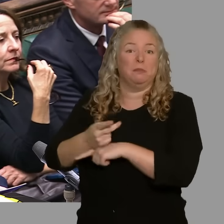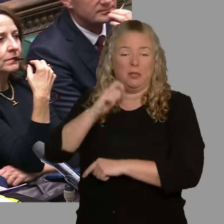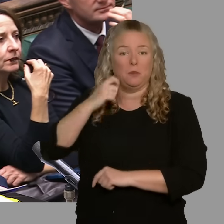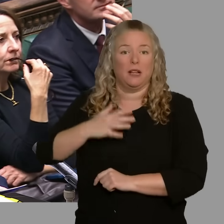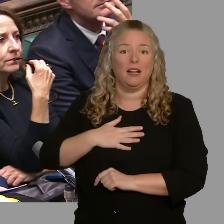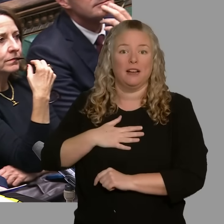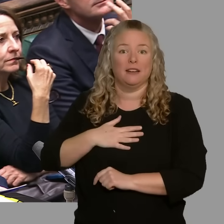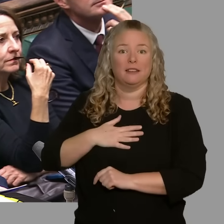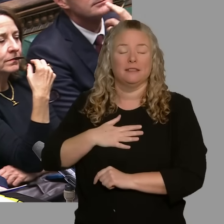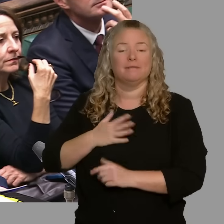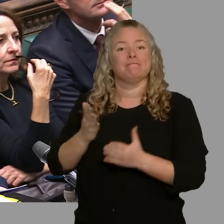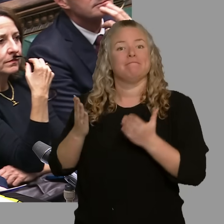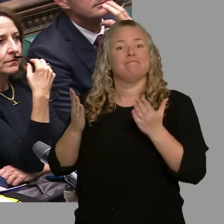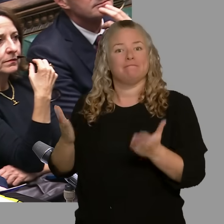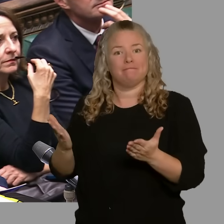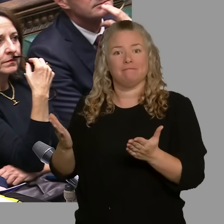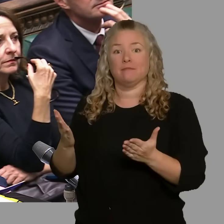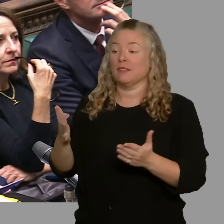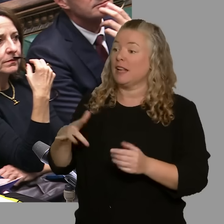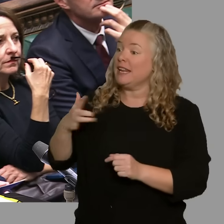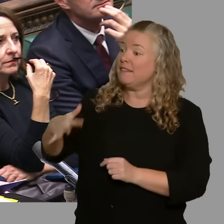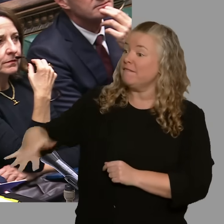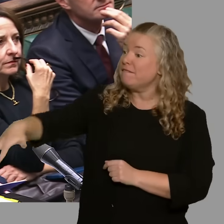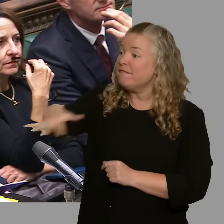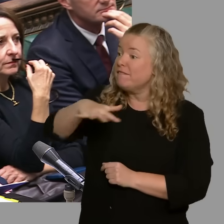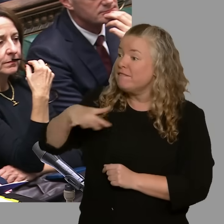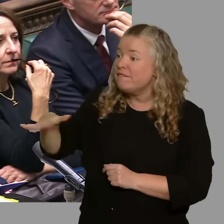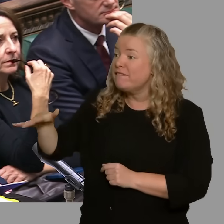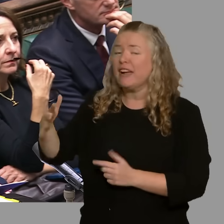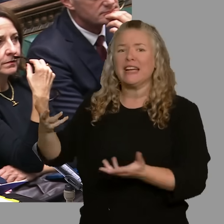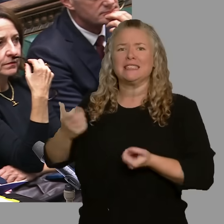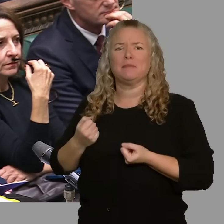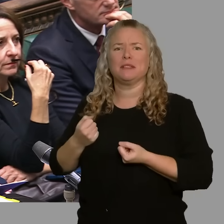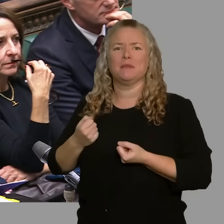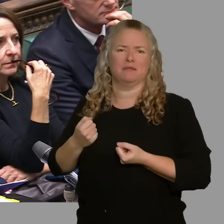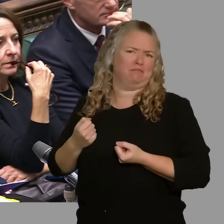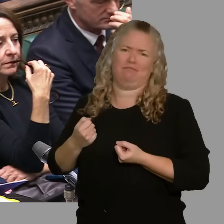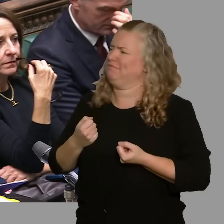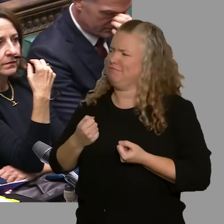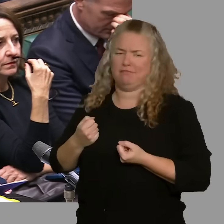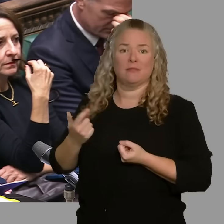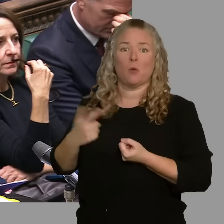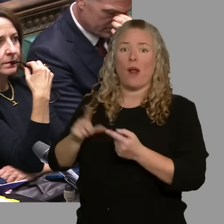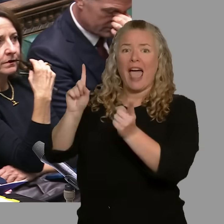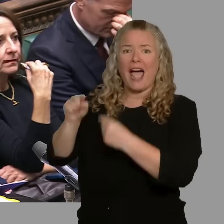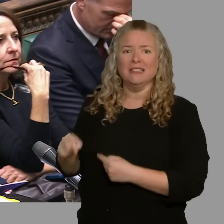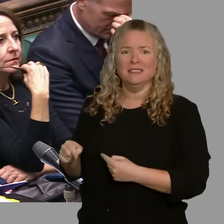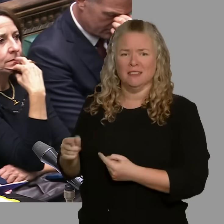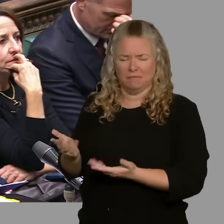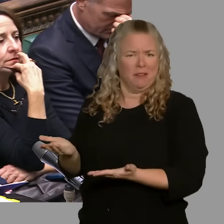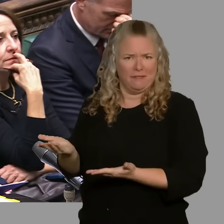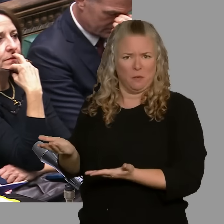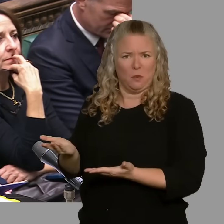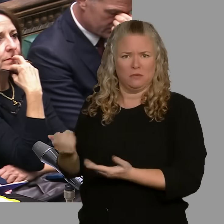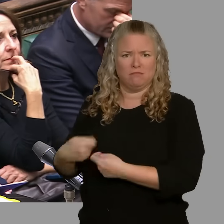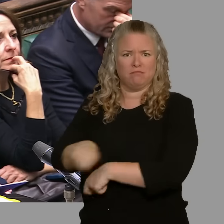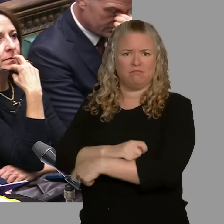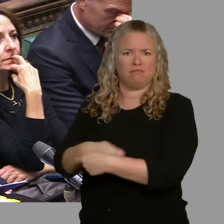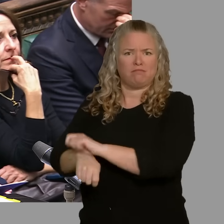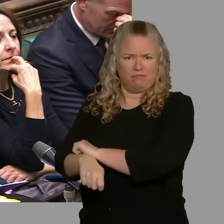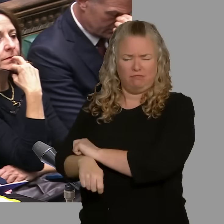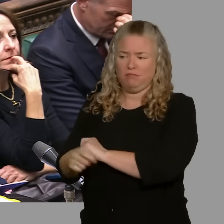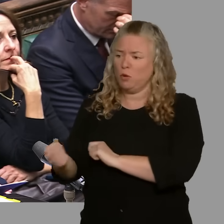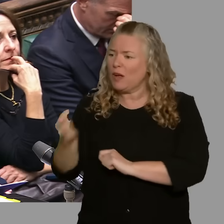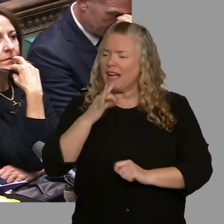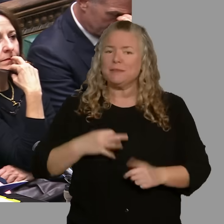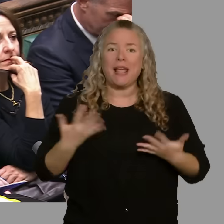happening, and we are getting on with recruiting 6,700 additional NHS mental health staff. We're building 85 new